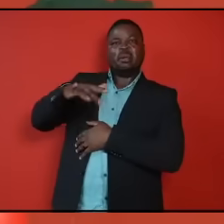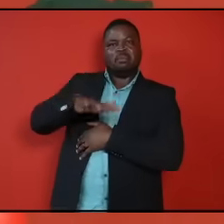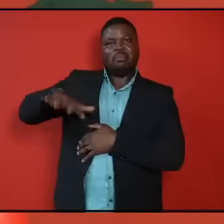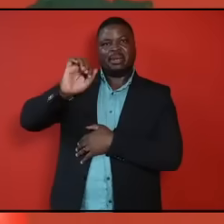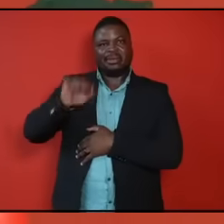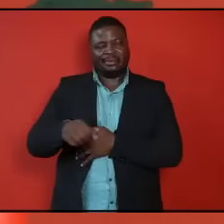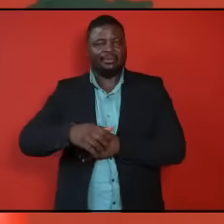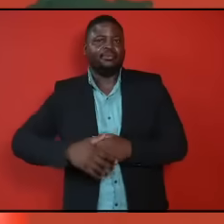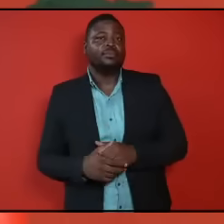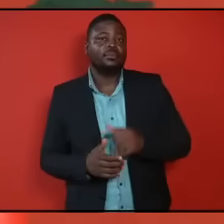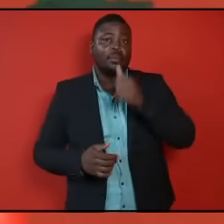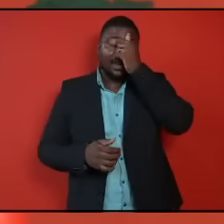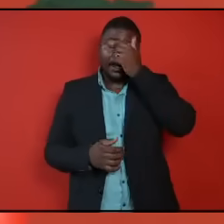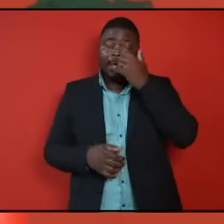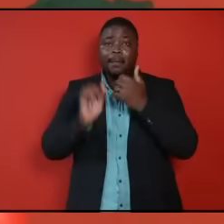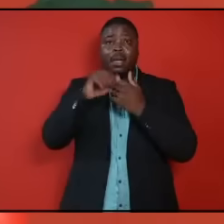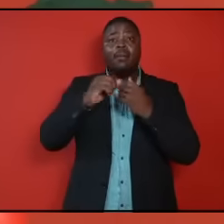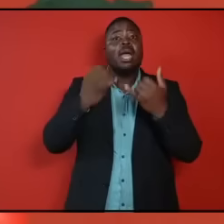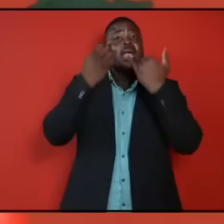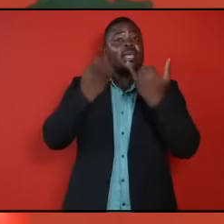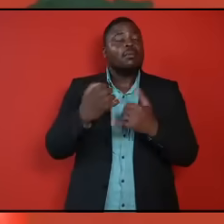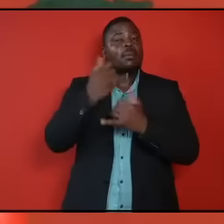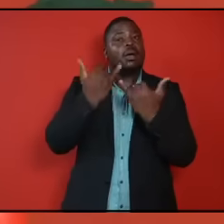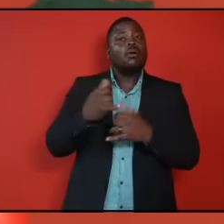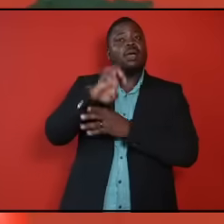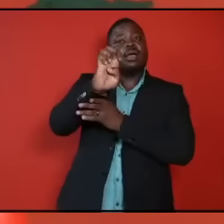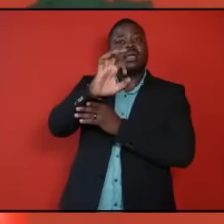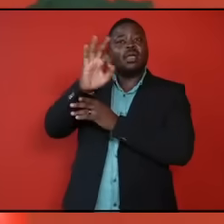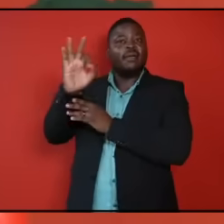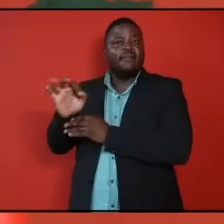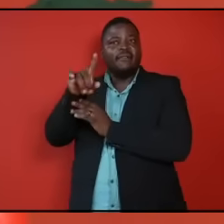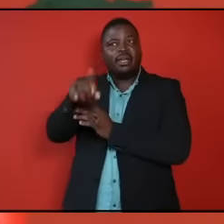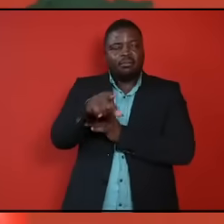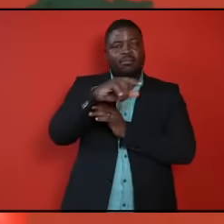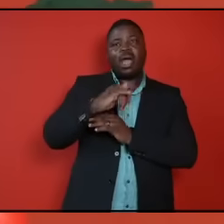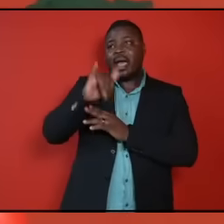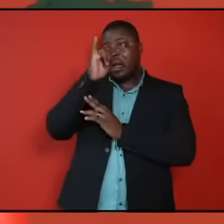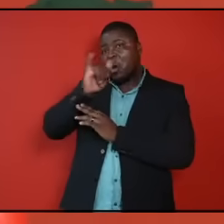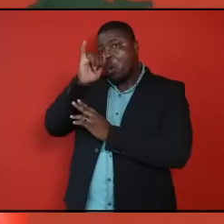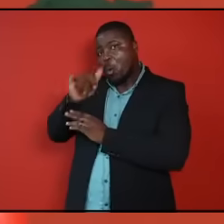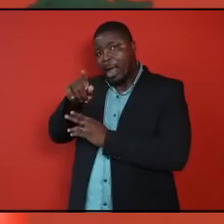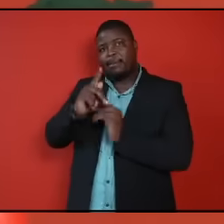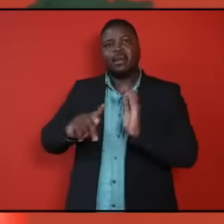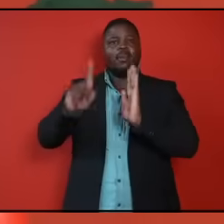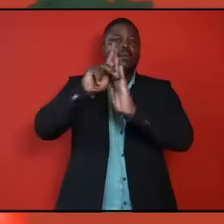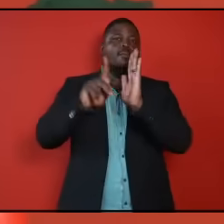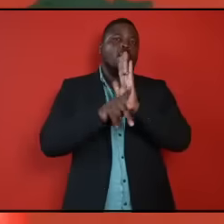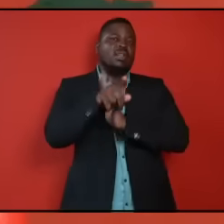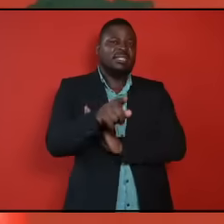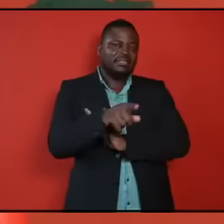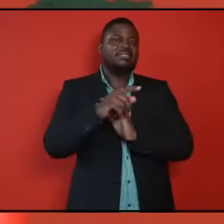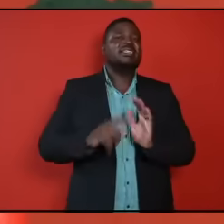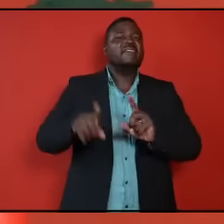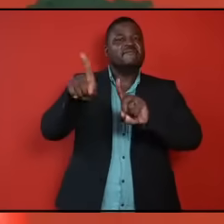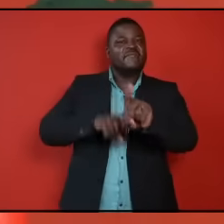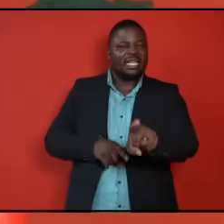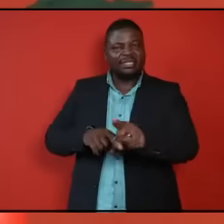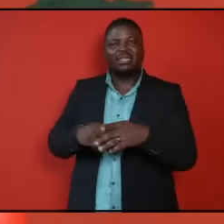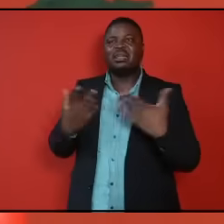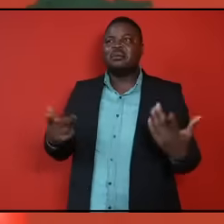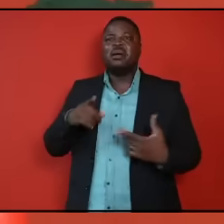its position that crime is both a policing failure and a social crisis rooted in